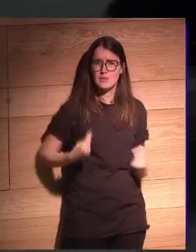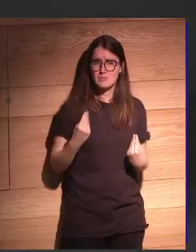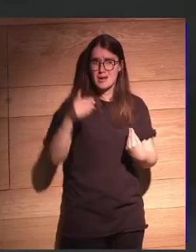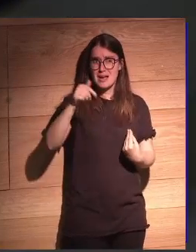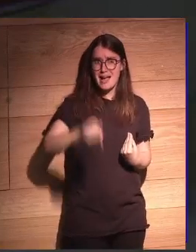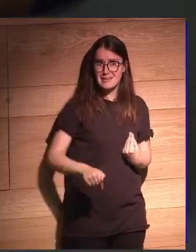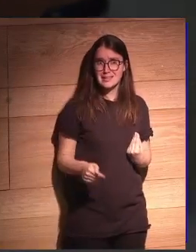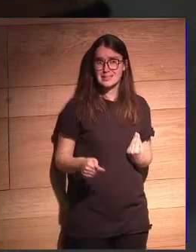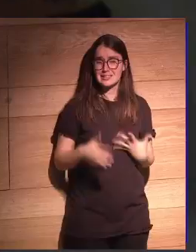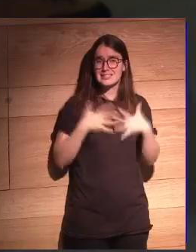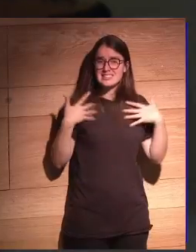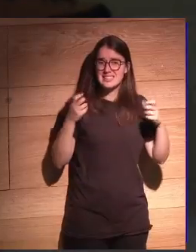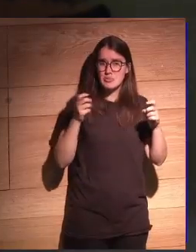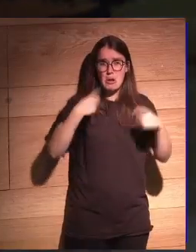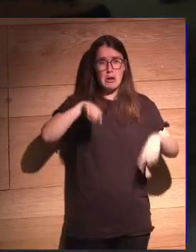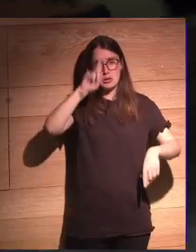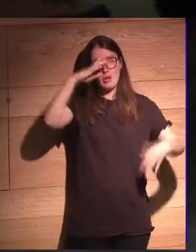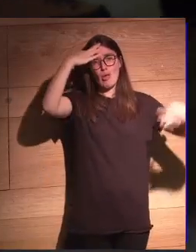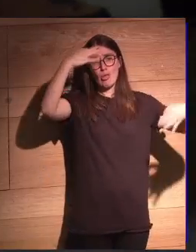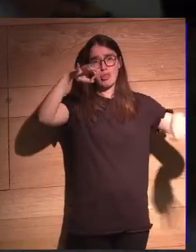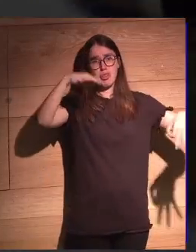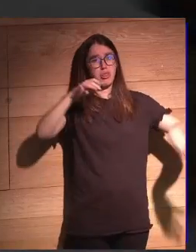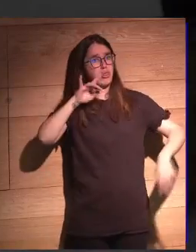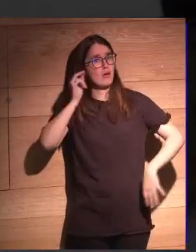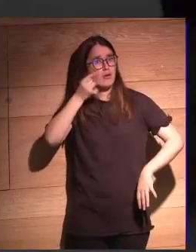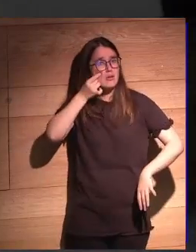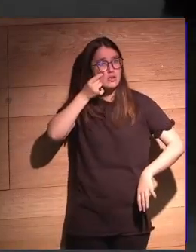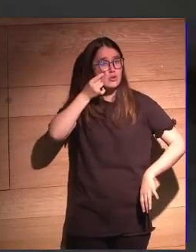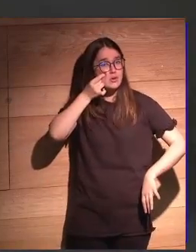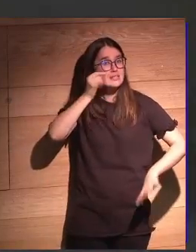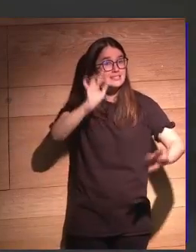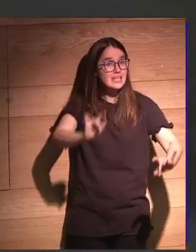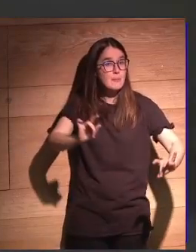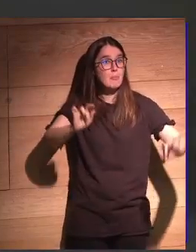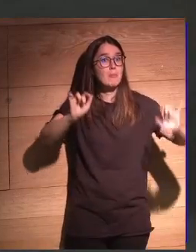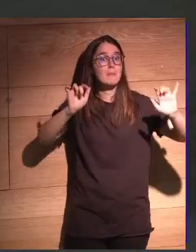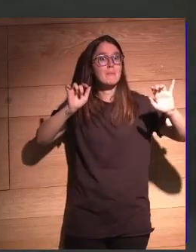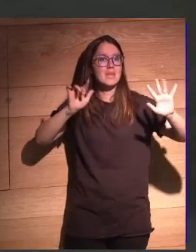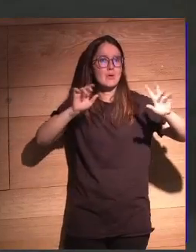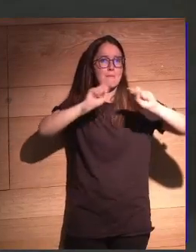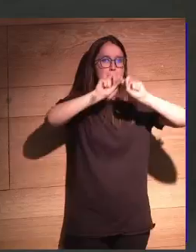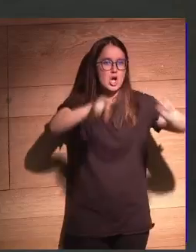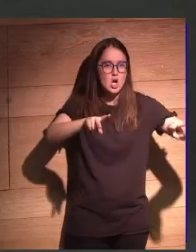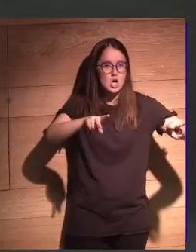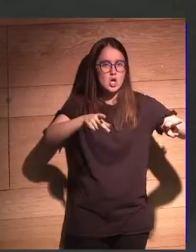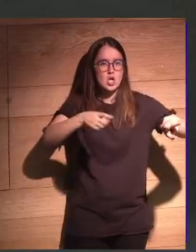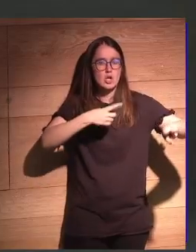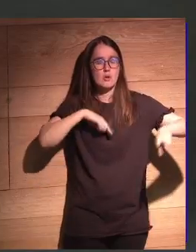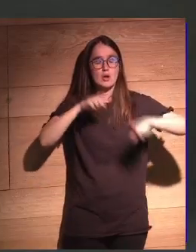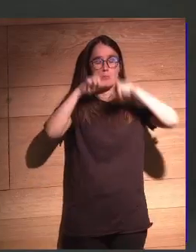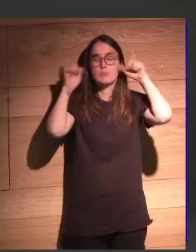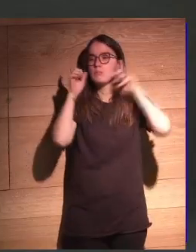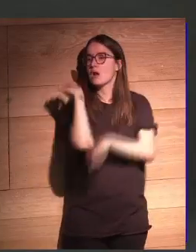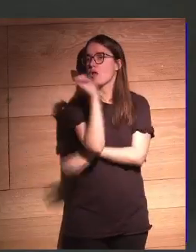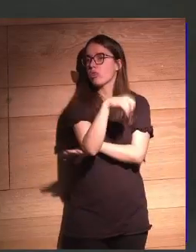hundreds of families crying and suffering from this situation, and we still do not want to realize what's going on. And maybe